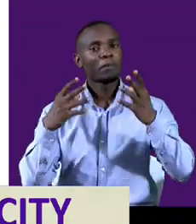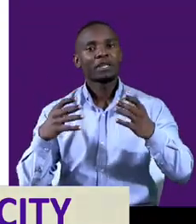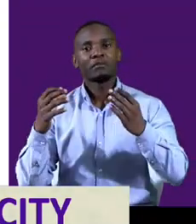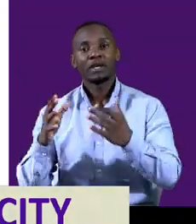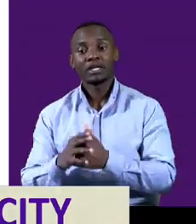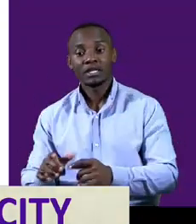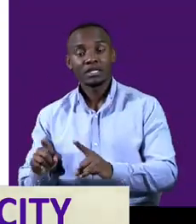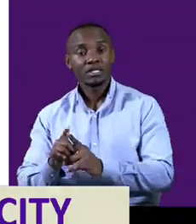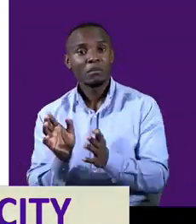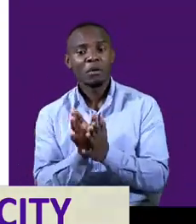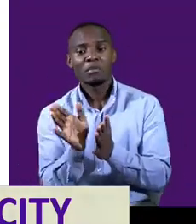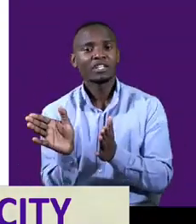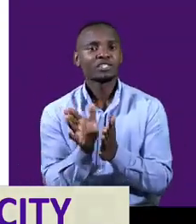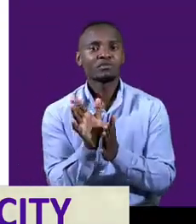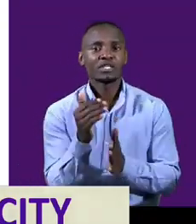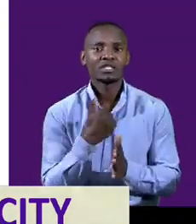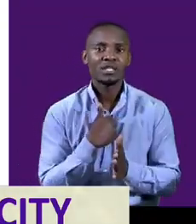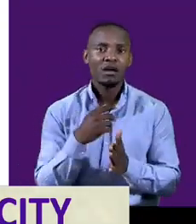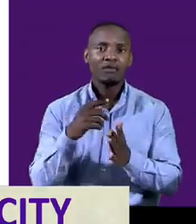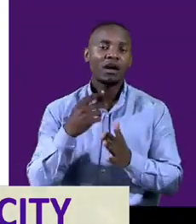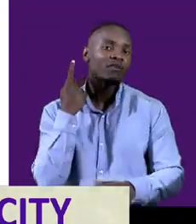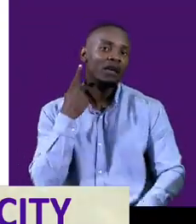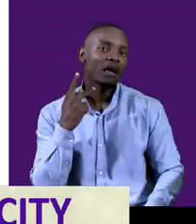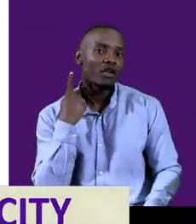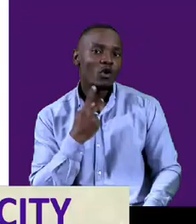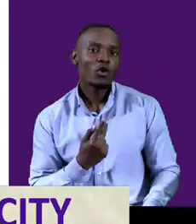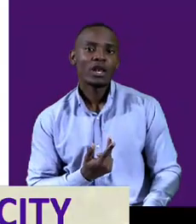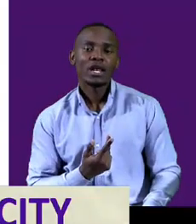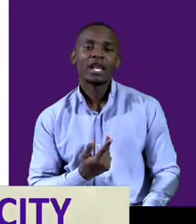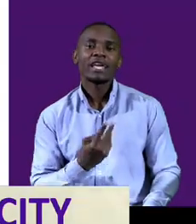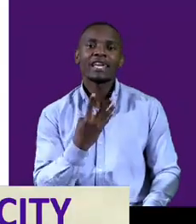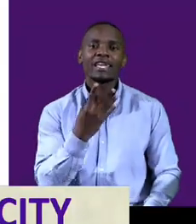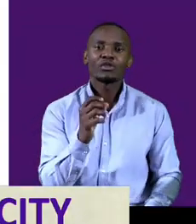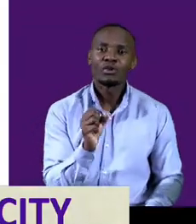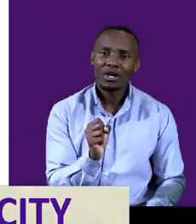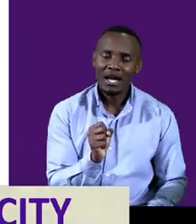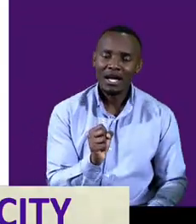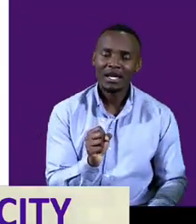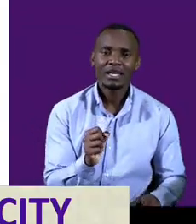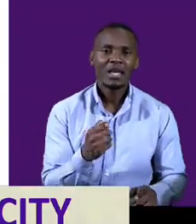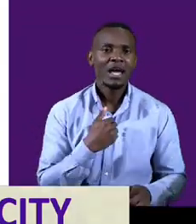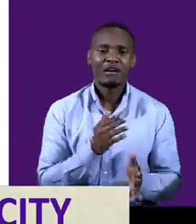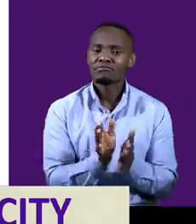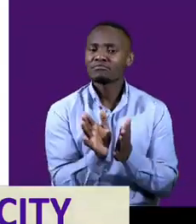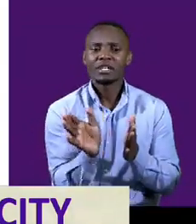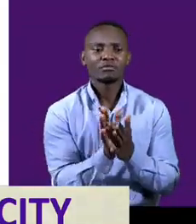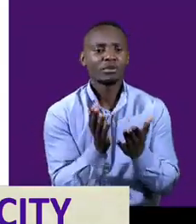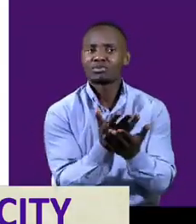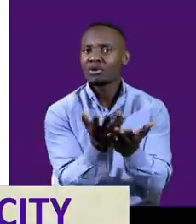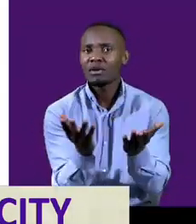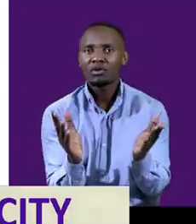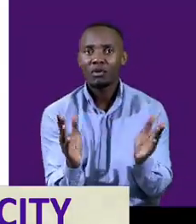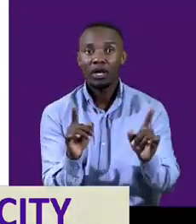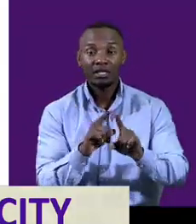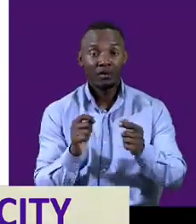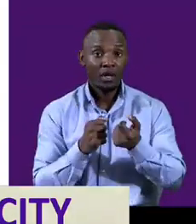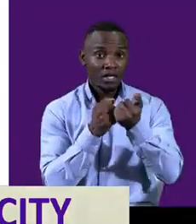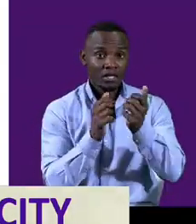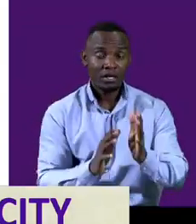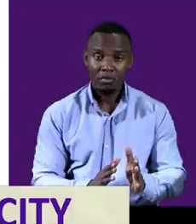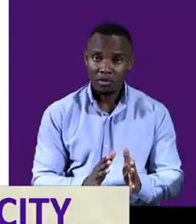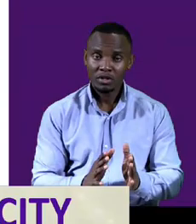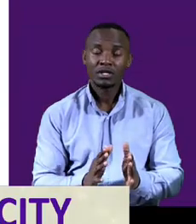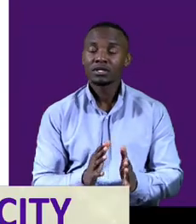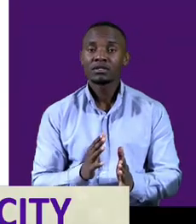branches. They have Kayole branch, Githurai. They have branches everywhere, and these fans are really